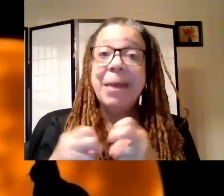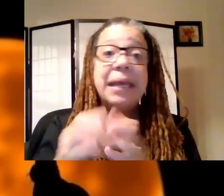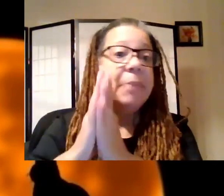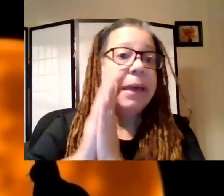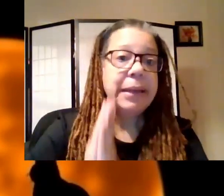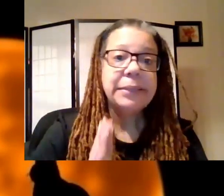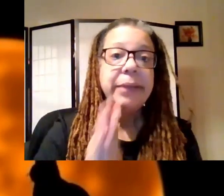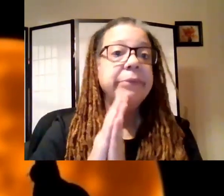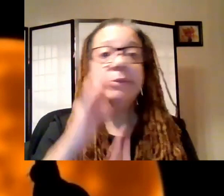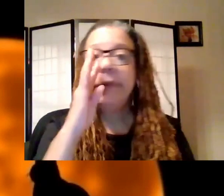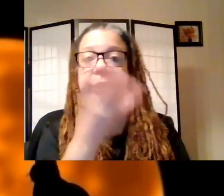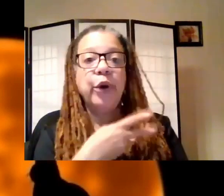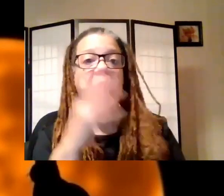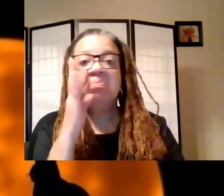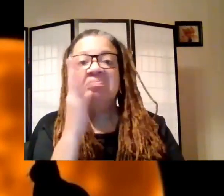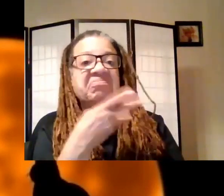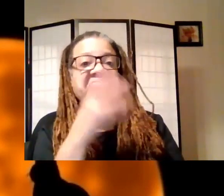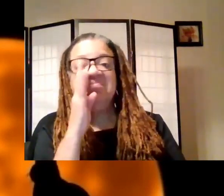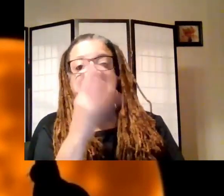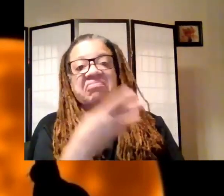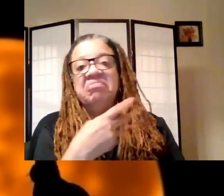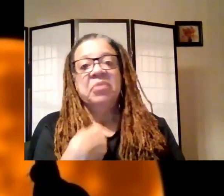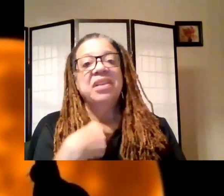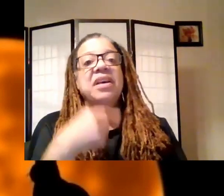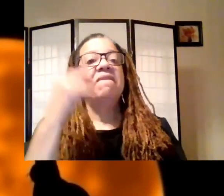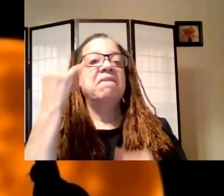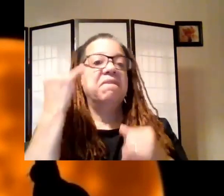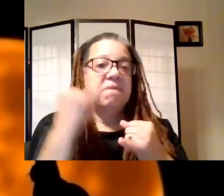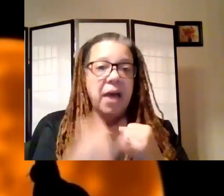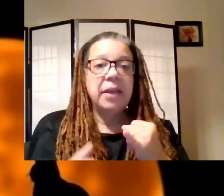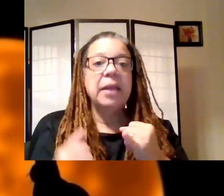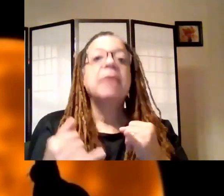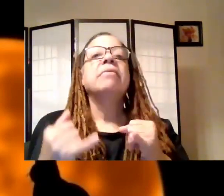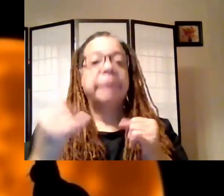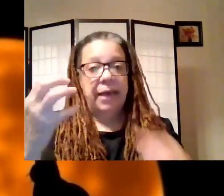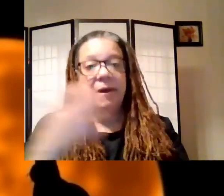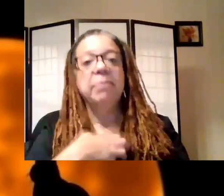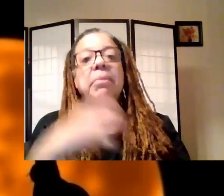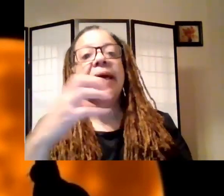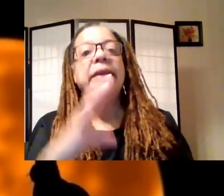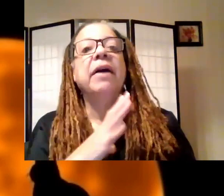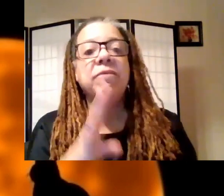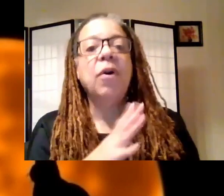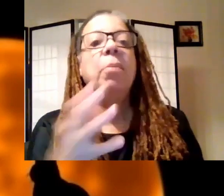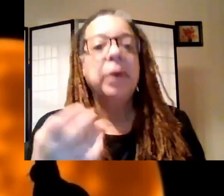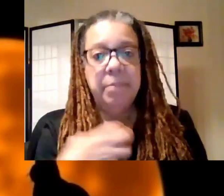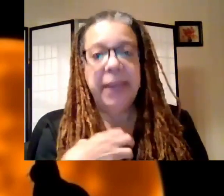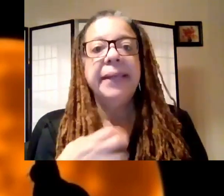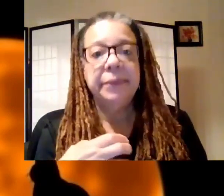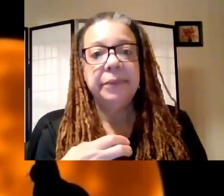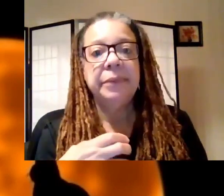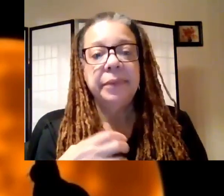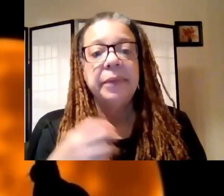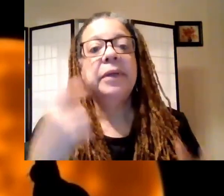I was ignored so much that I was finally compelled to file a formal complaint. So when they took me in